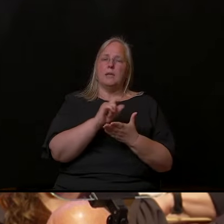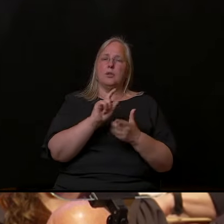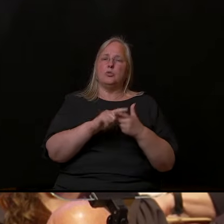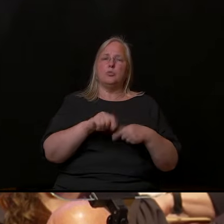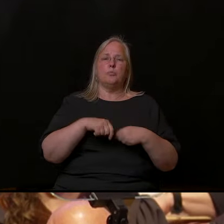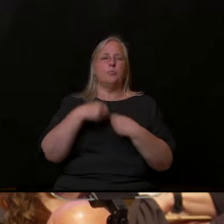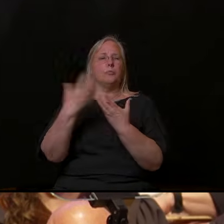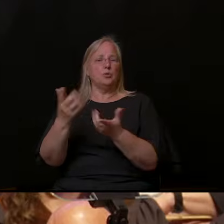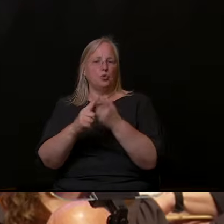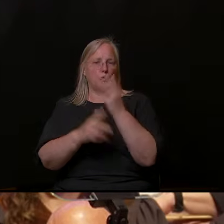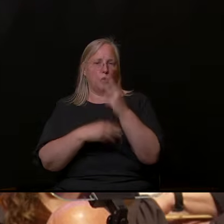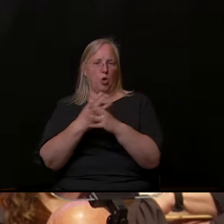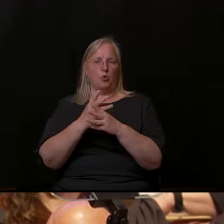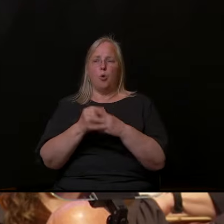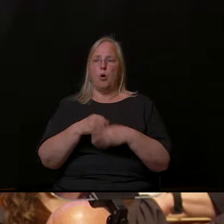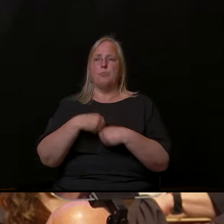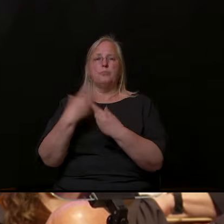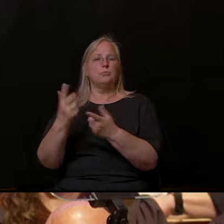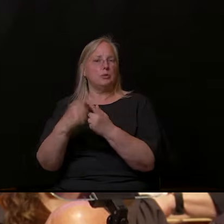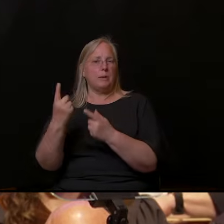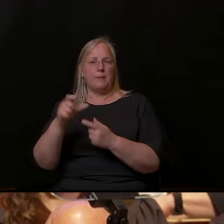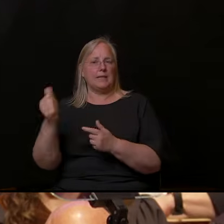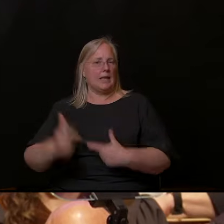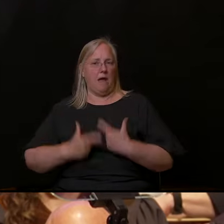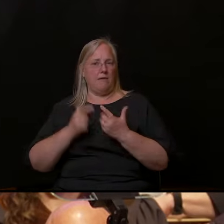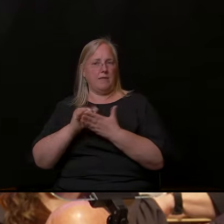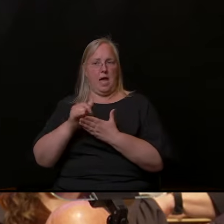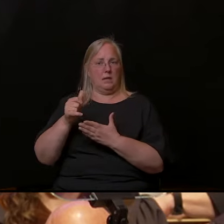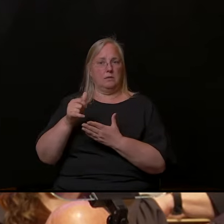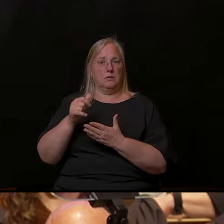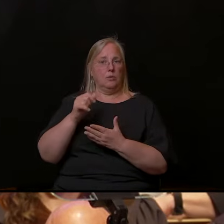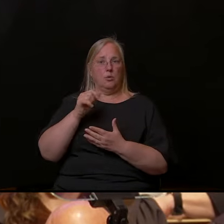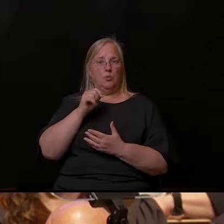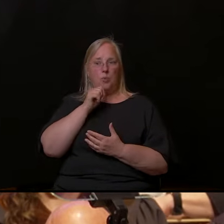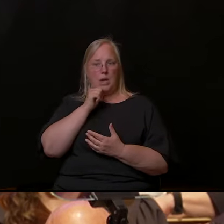someone's life that would not otherwise be there.